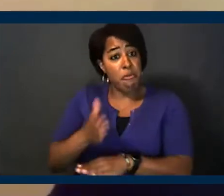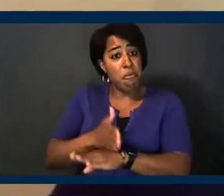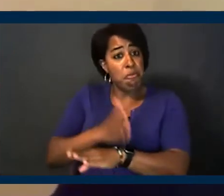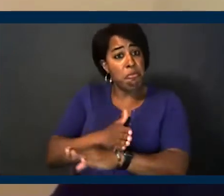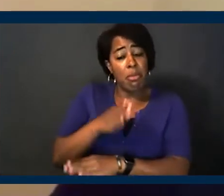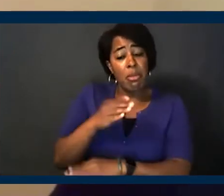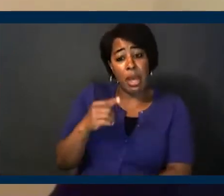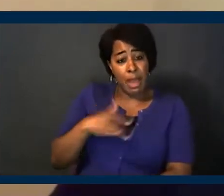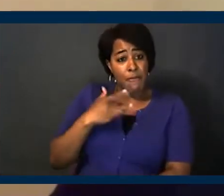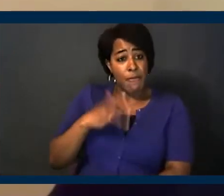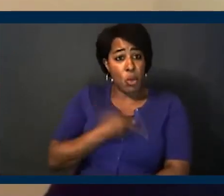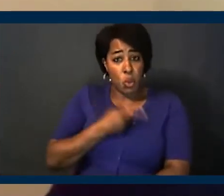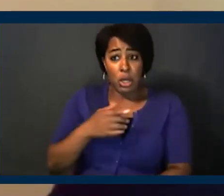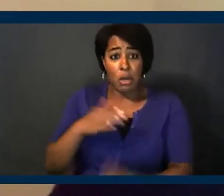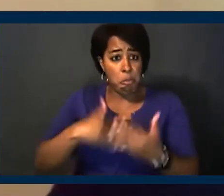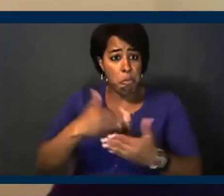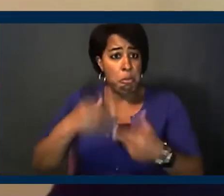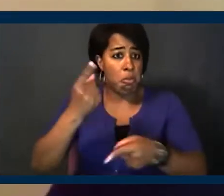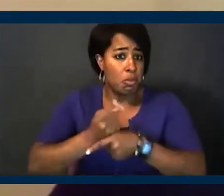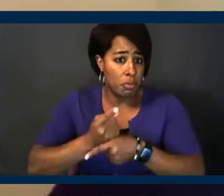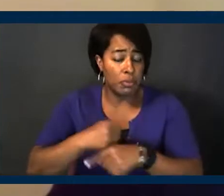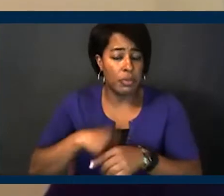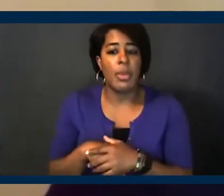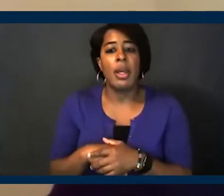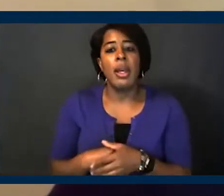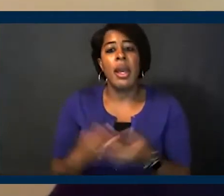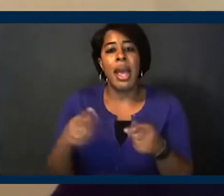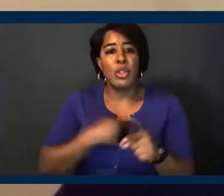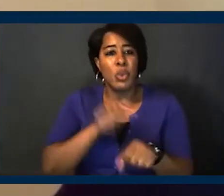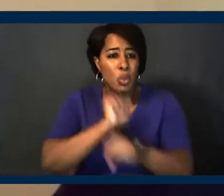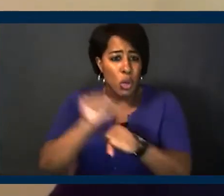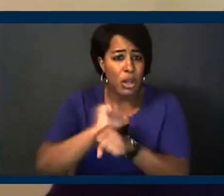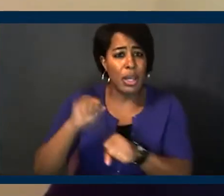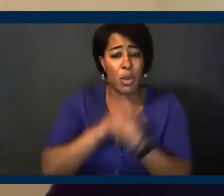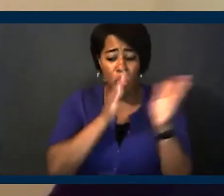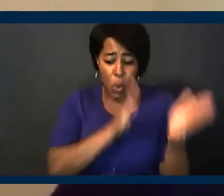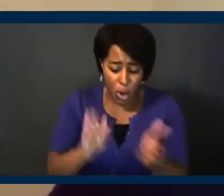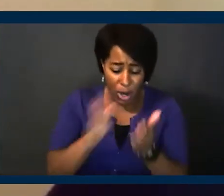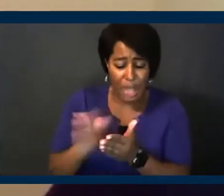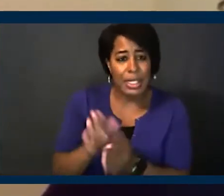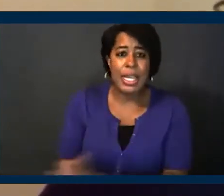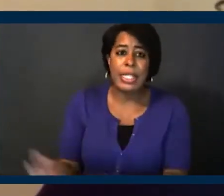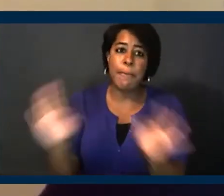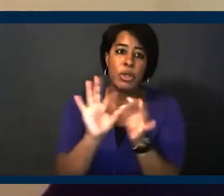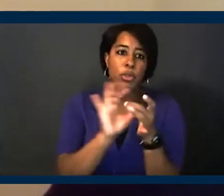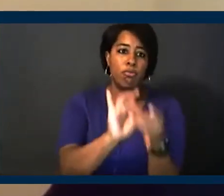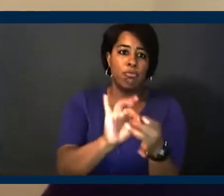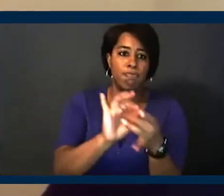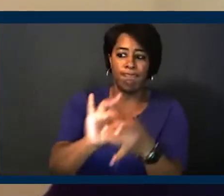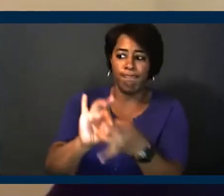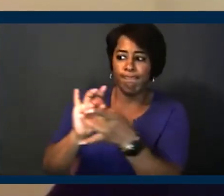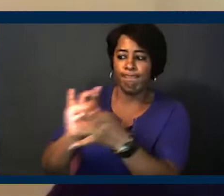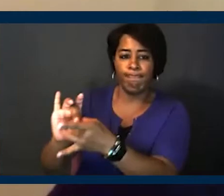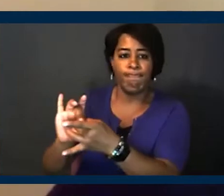right direction. And as we are working and as we are organizing, it's important that we stay connected. That's why, you know, working